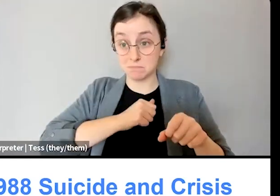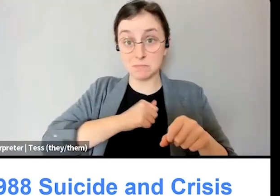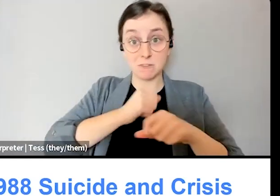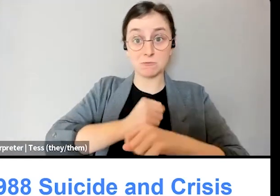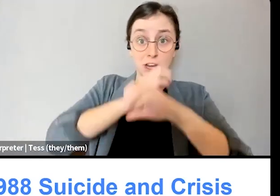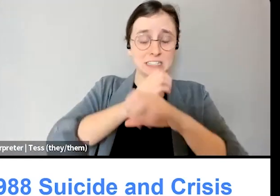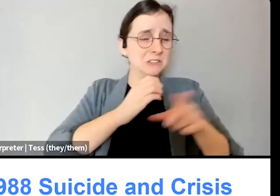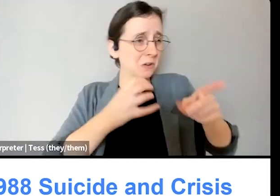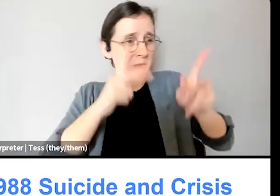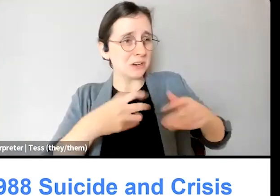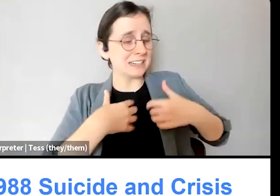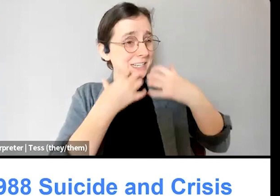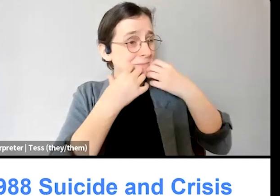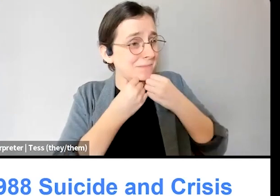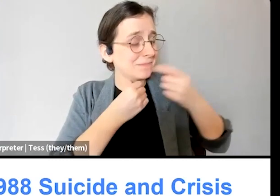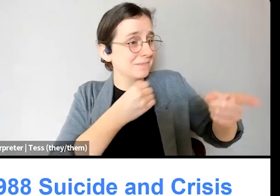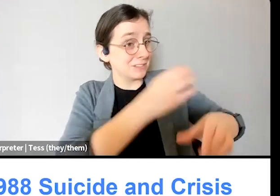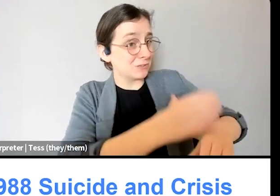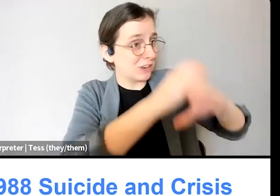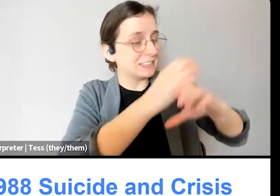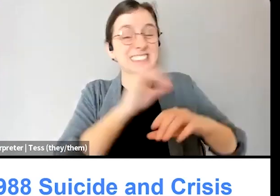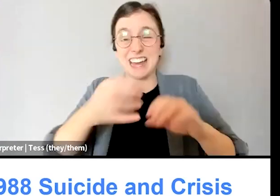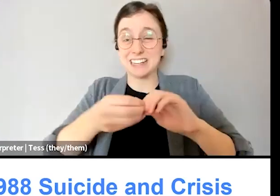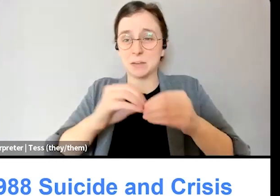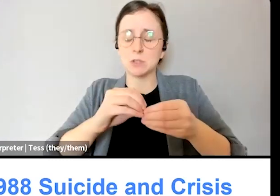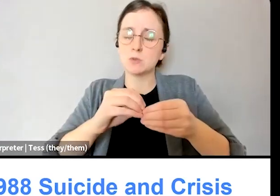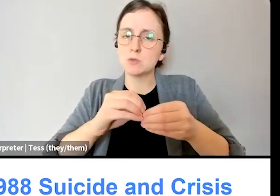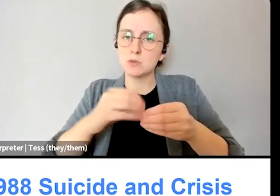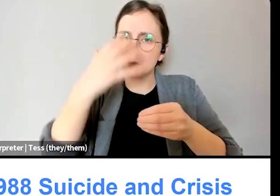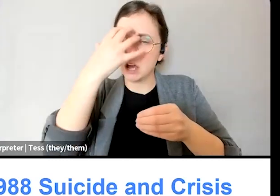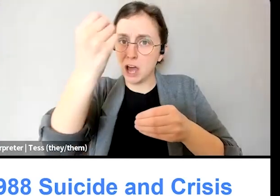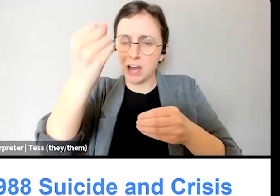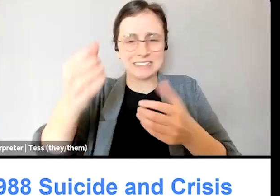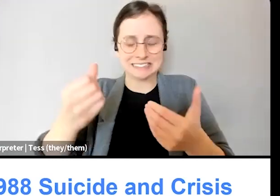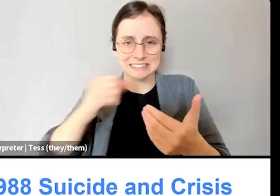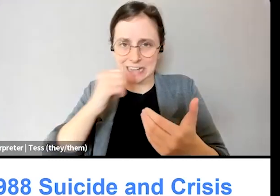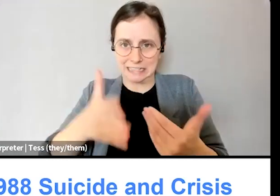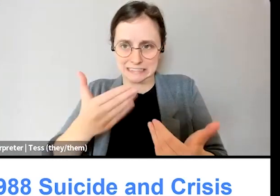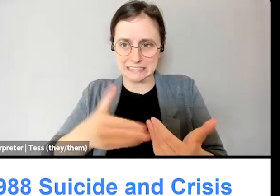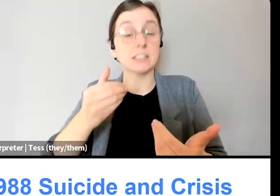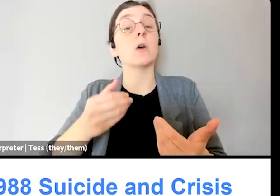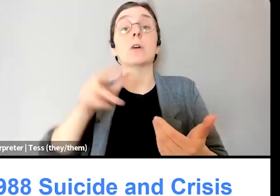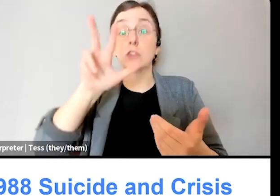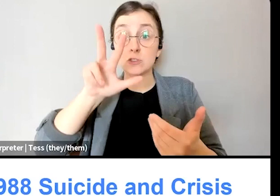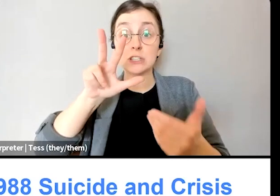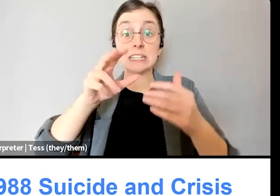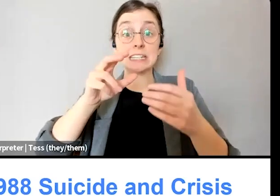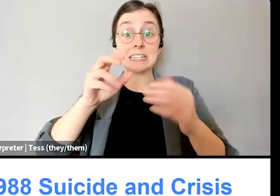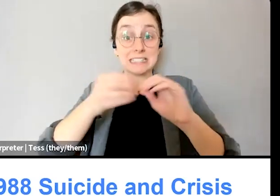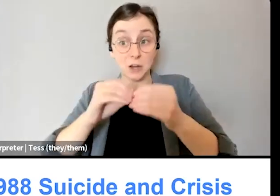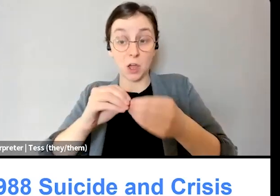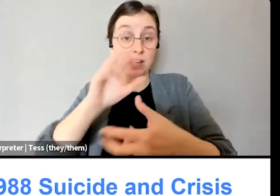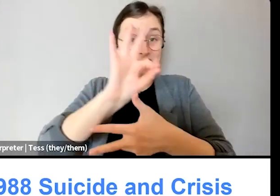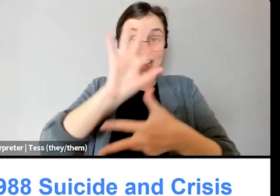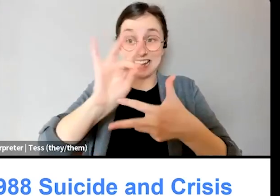crisis, it's really difficult to remember that number. And so having a 3-digit number like 988 would allow more people to